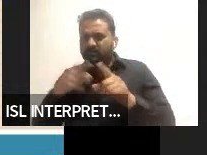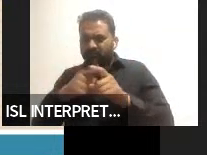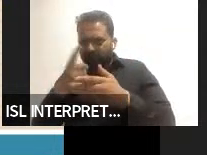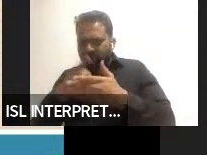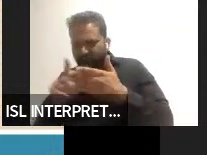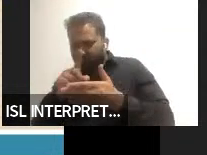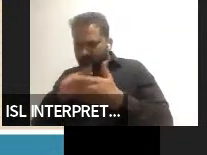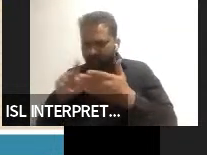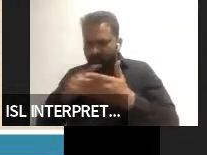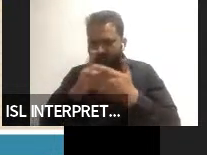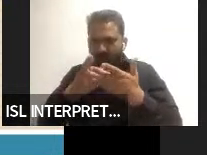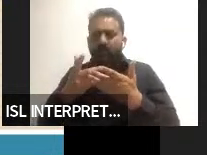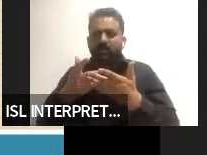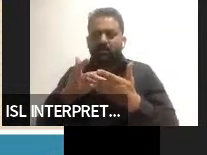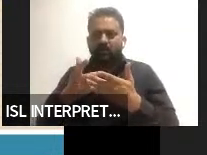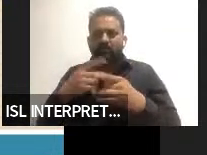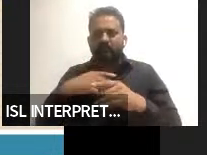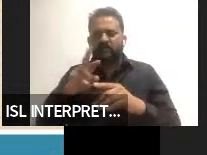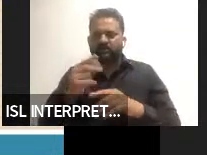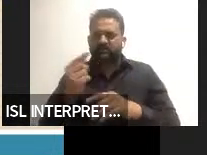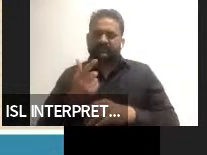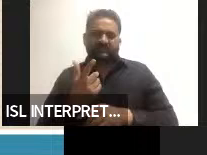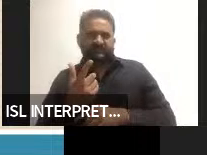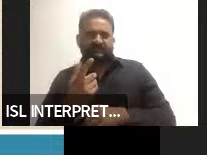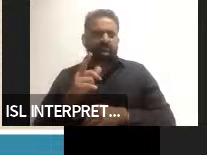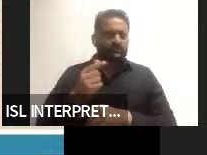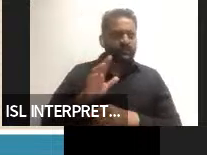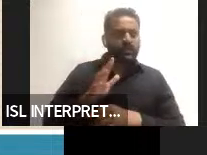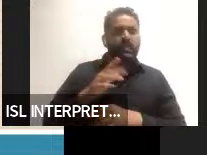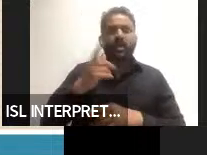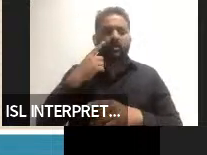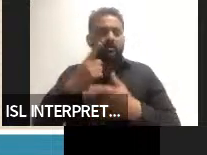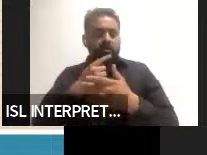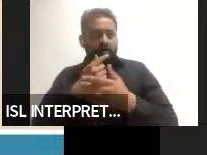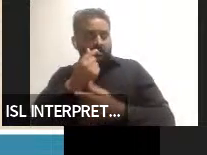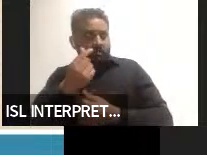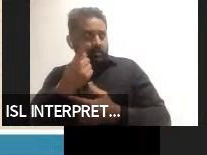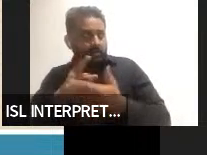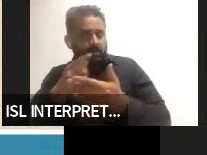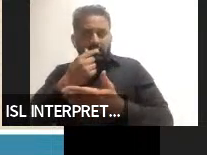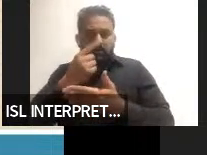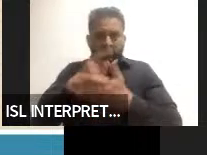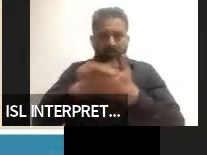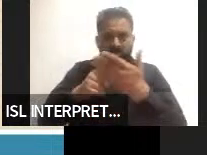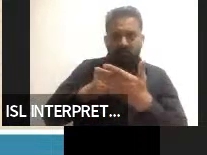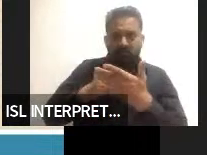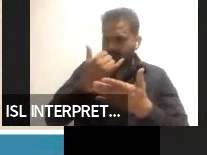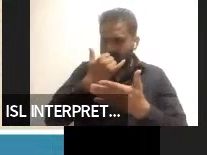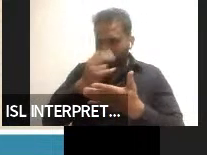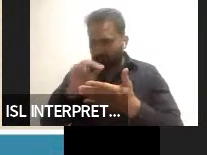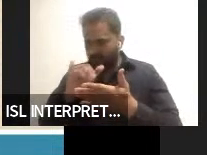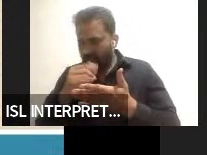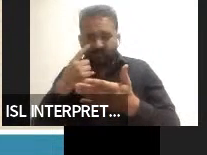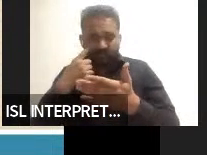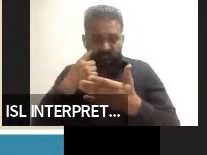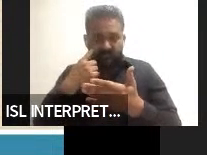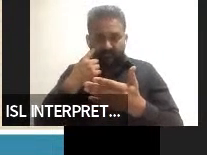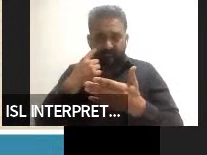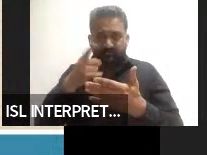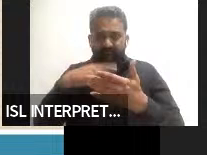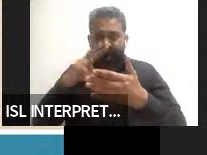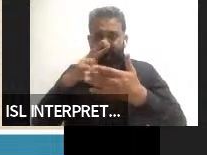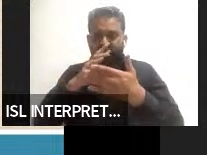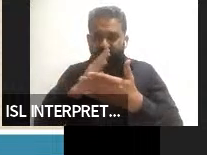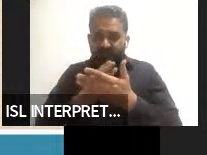or whether it's making sense or not. Have you said it right? Have you made any mistake in law? Have you read the